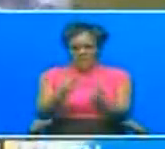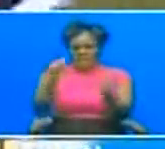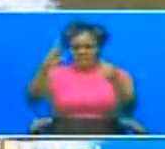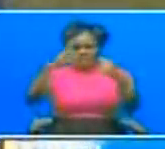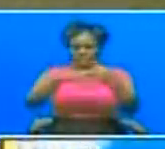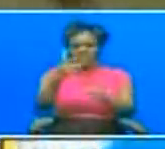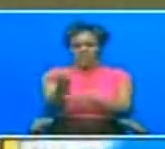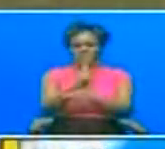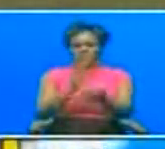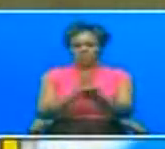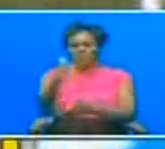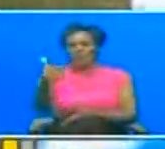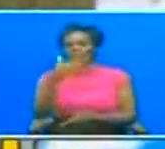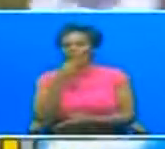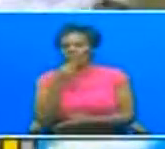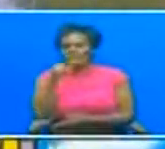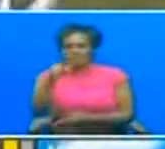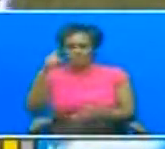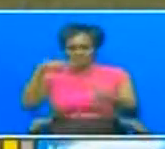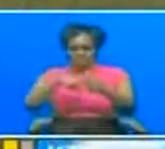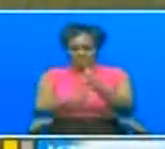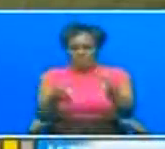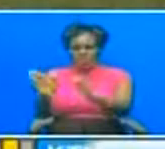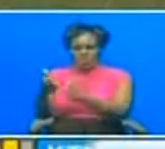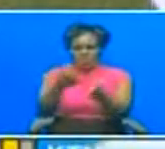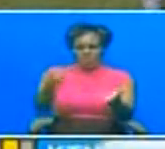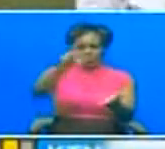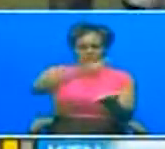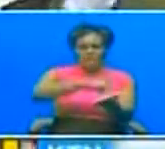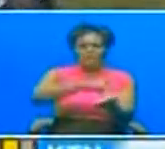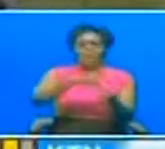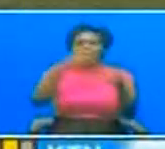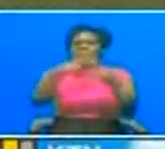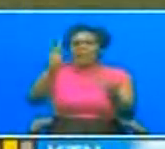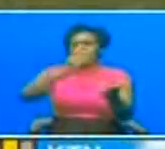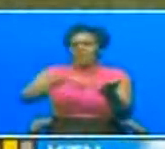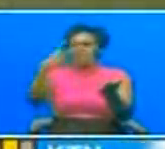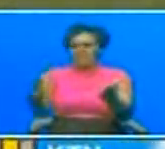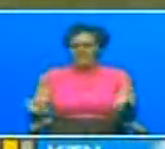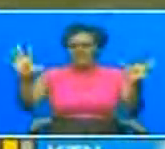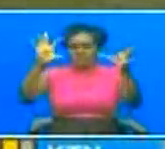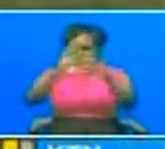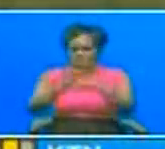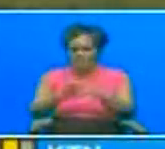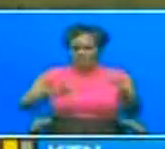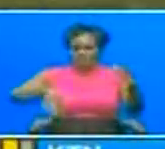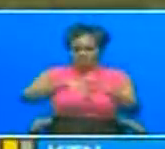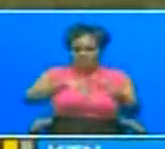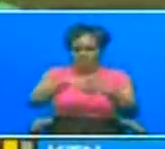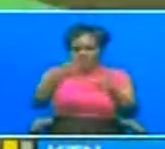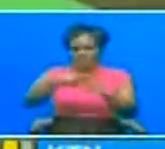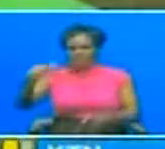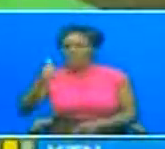minute through Eric Mata. Mata had another golden chance to add to his day's tally, but failed to connect onto a through ball from Daniel